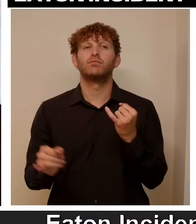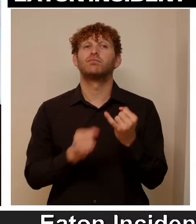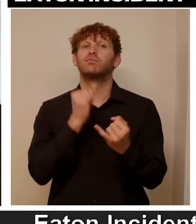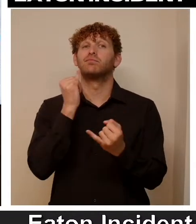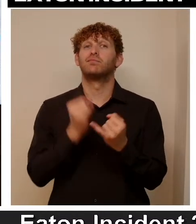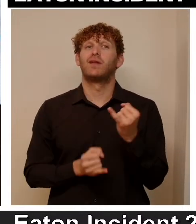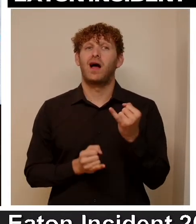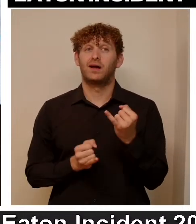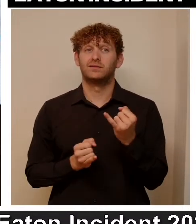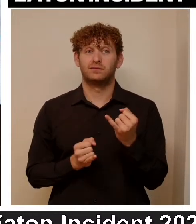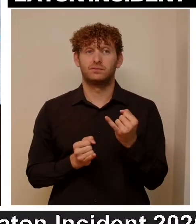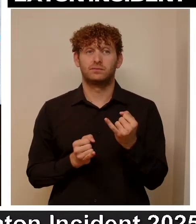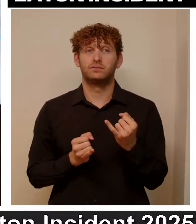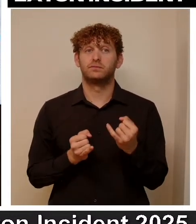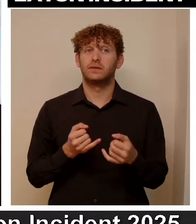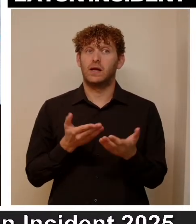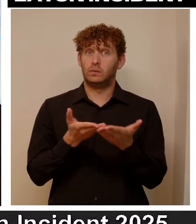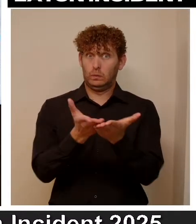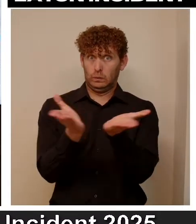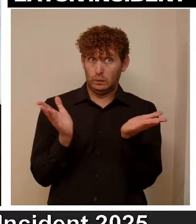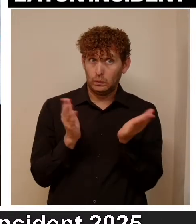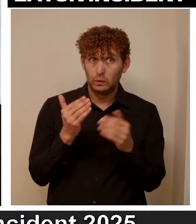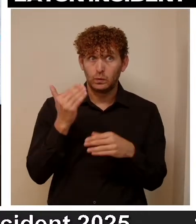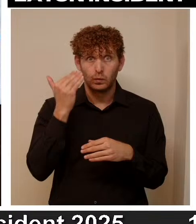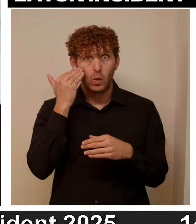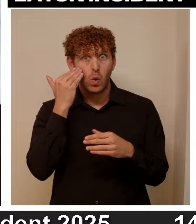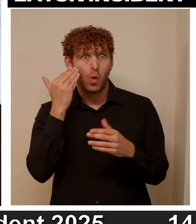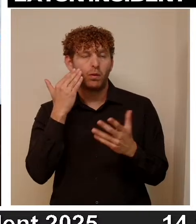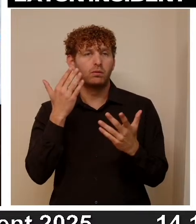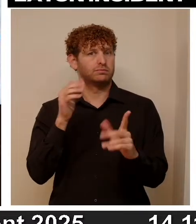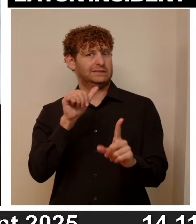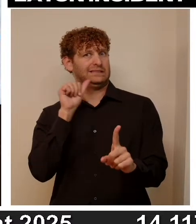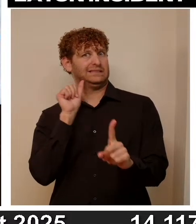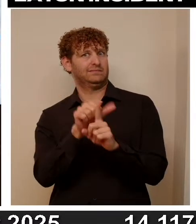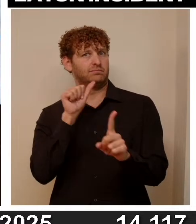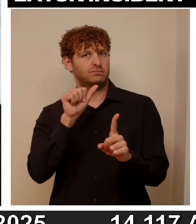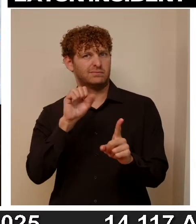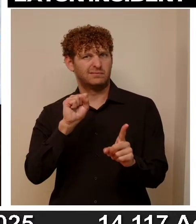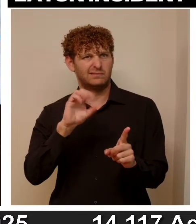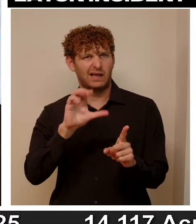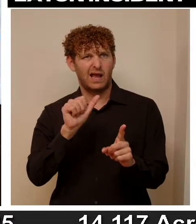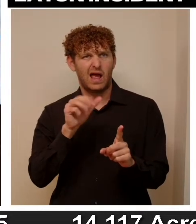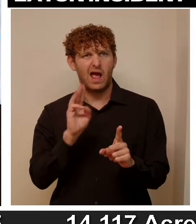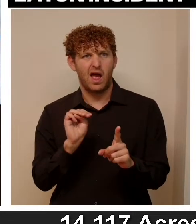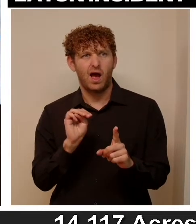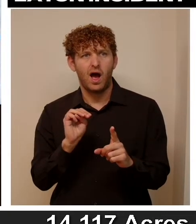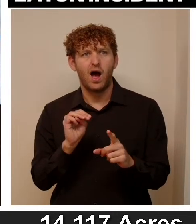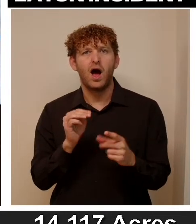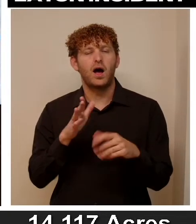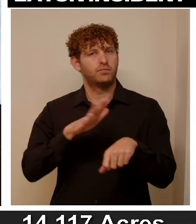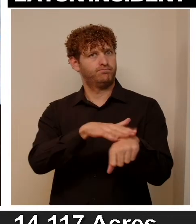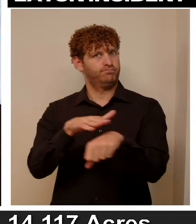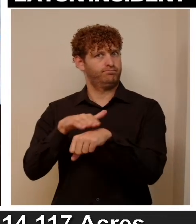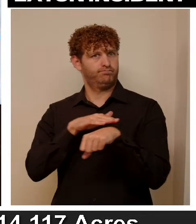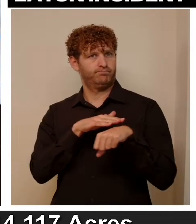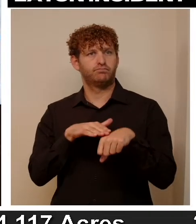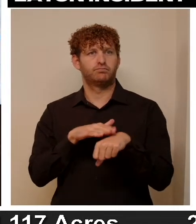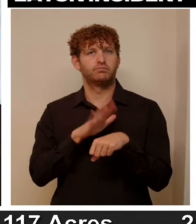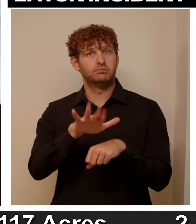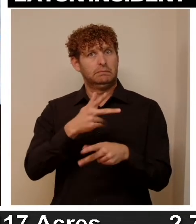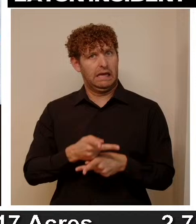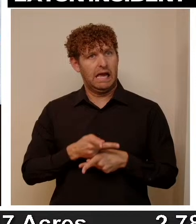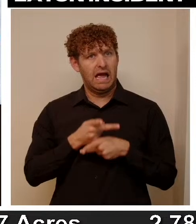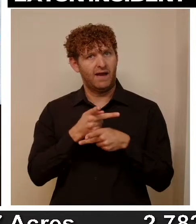everyone's aware of the different scams out there. The Sheriff's Department, we want to urge the public to stay vigilant during